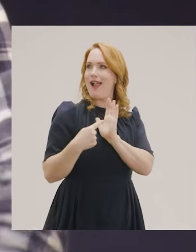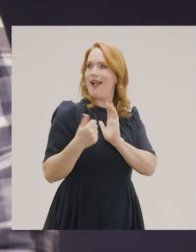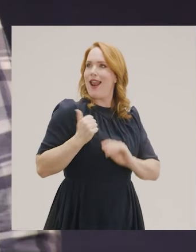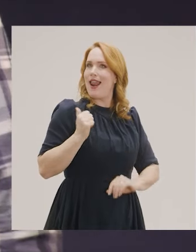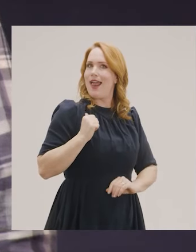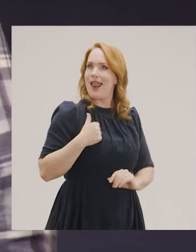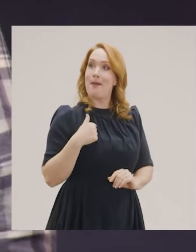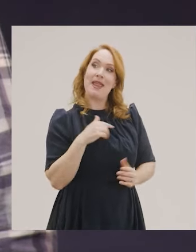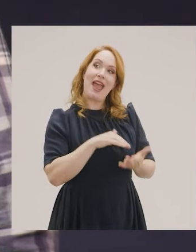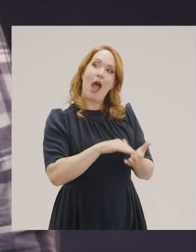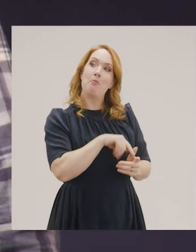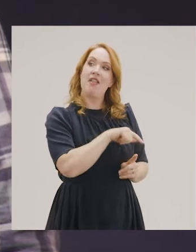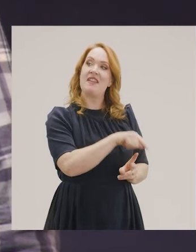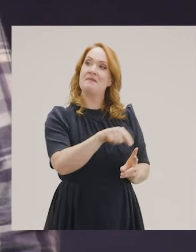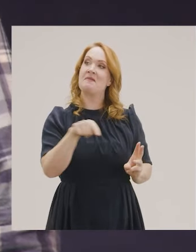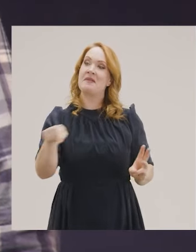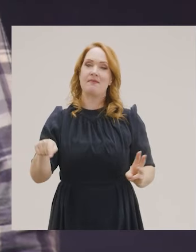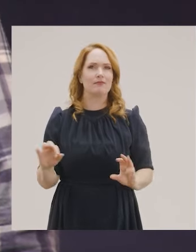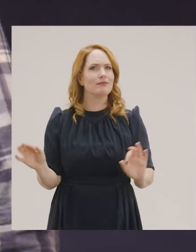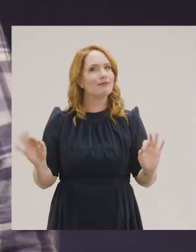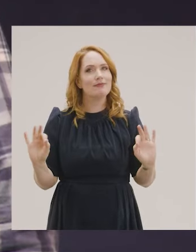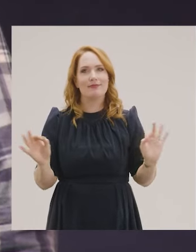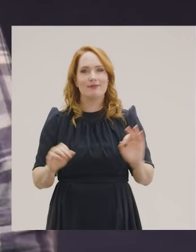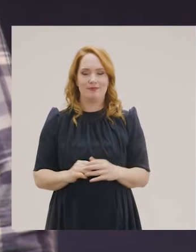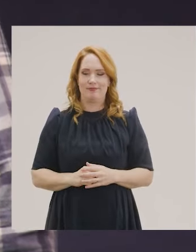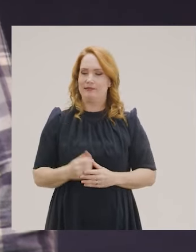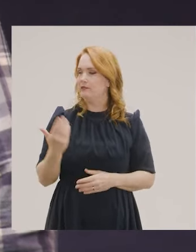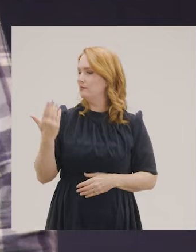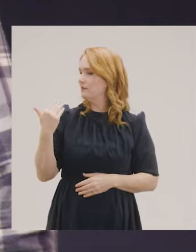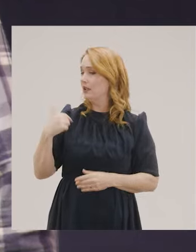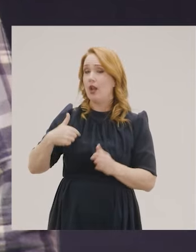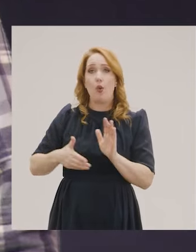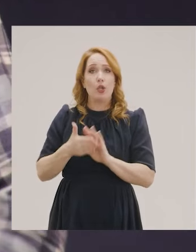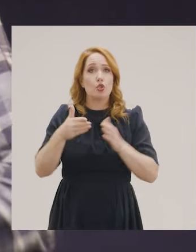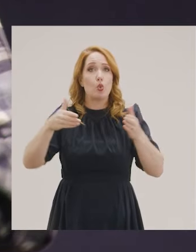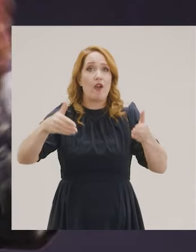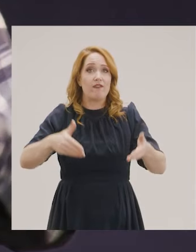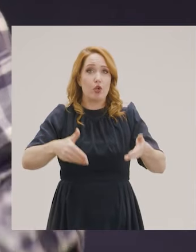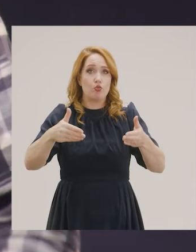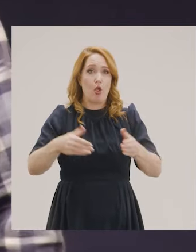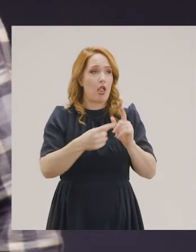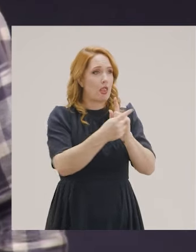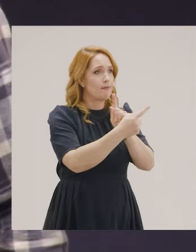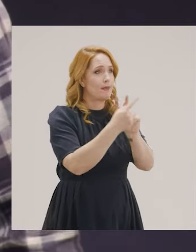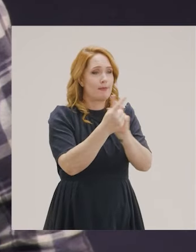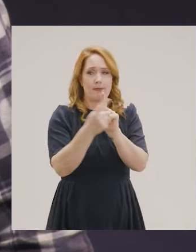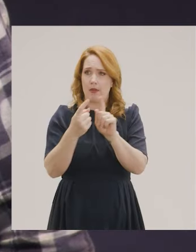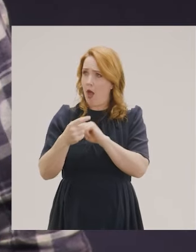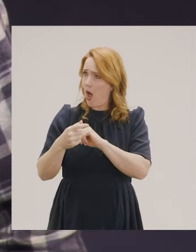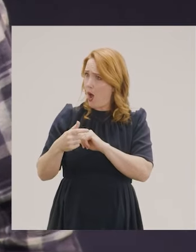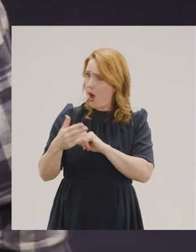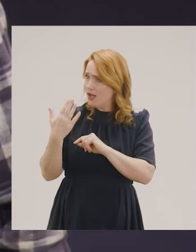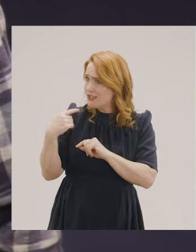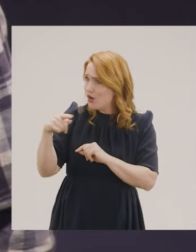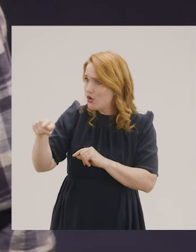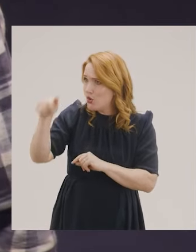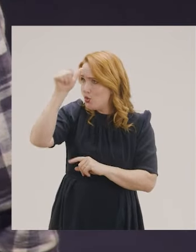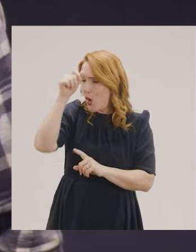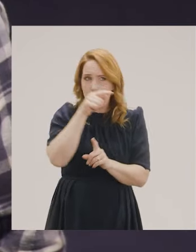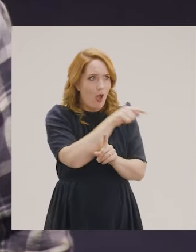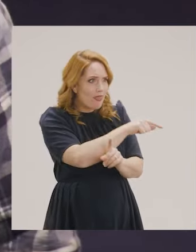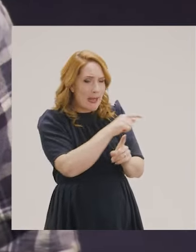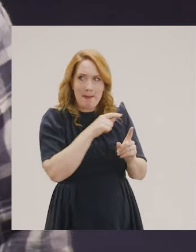dance about it at all. I was at a funeral in recent times and I bumped into several people and at the funeral and I said, oh, I